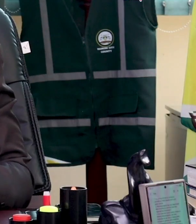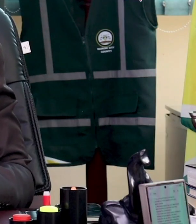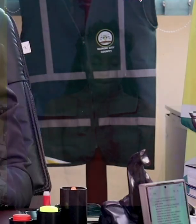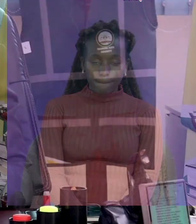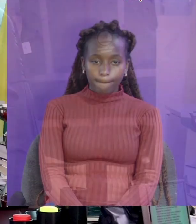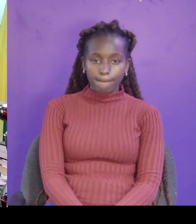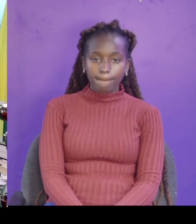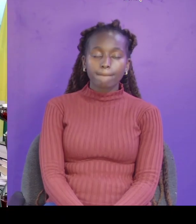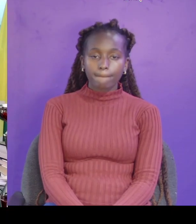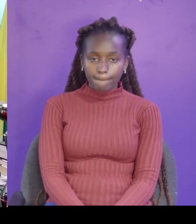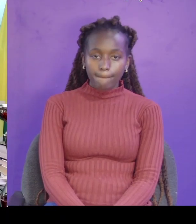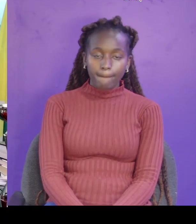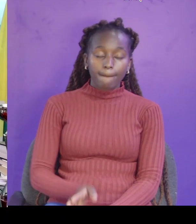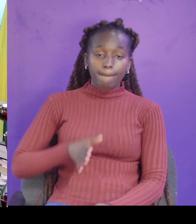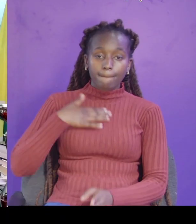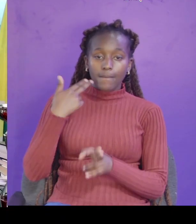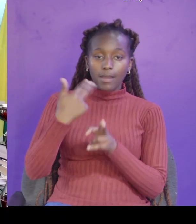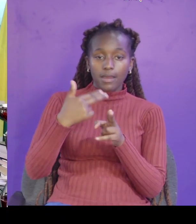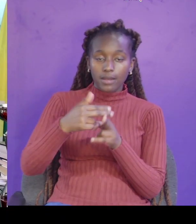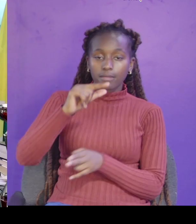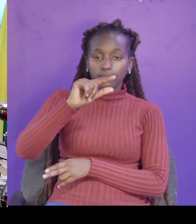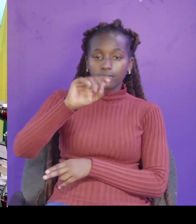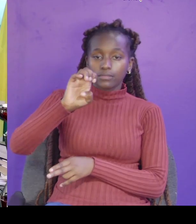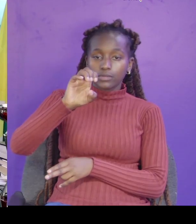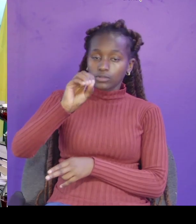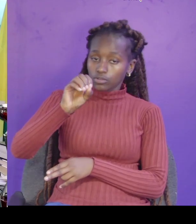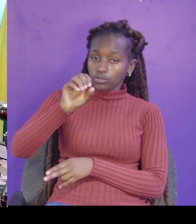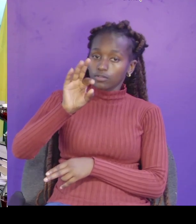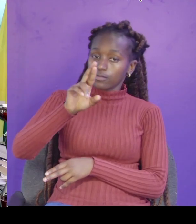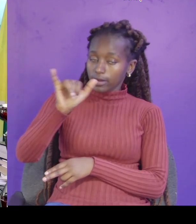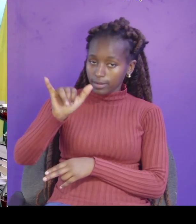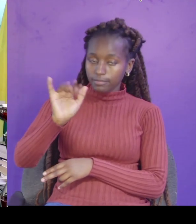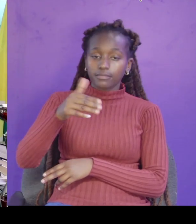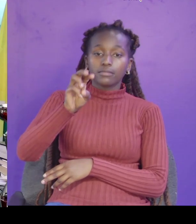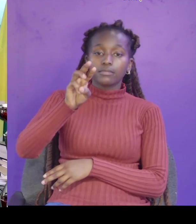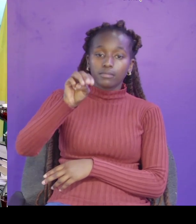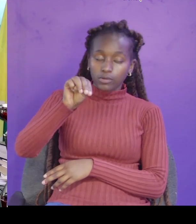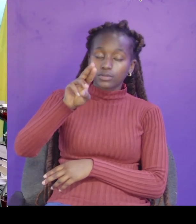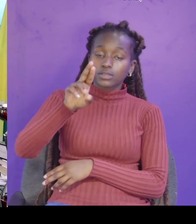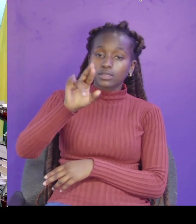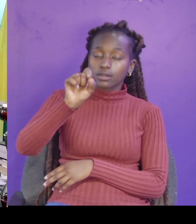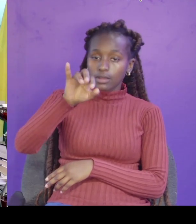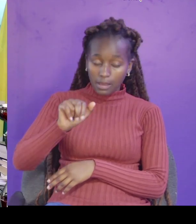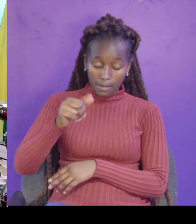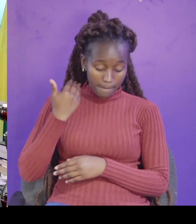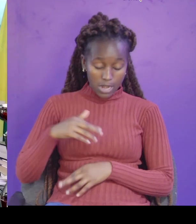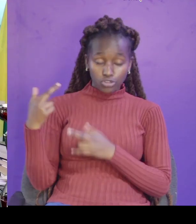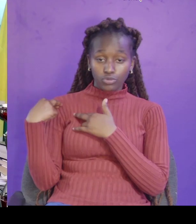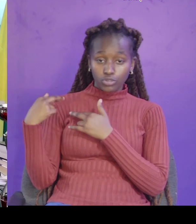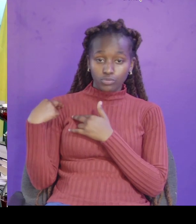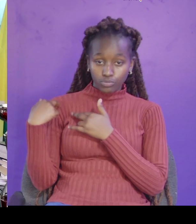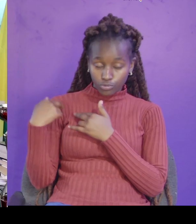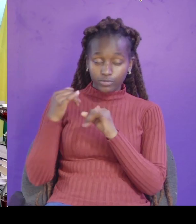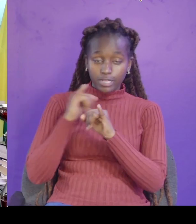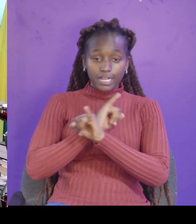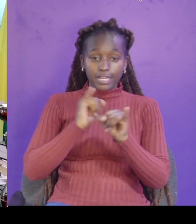Yes, my name is Geoffrey Musila. I'm the Chief Officer in charge of environment. My work is to clean the city and make sure that the environment